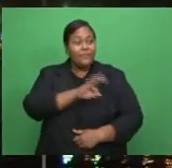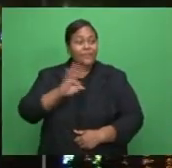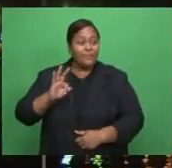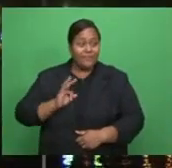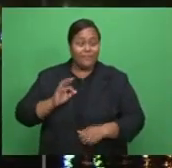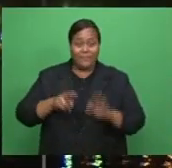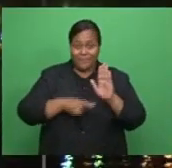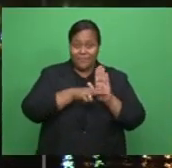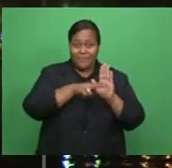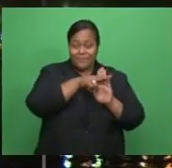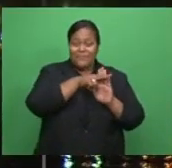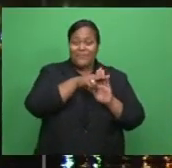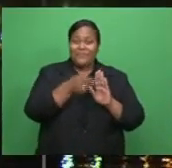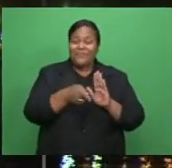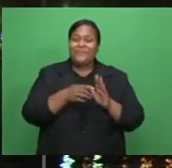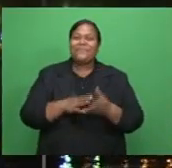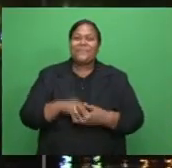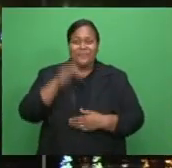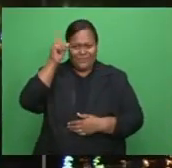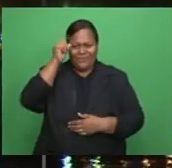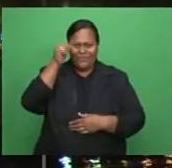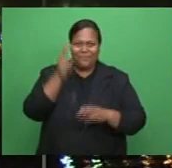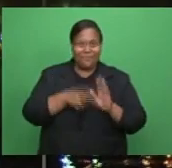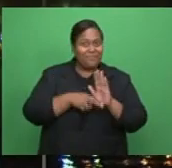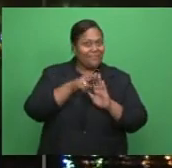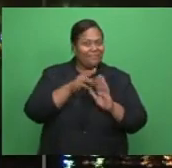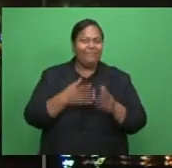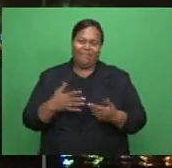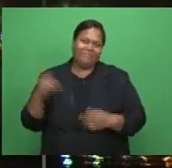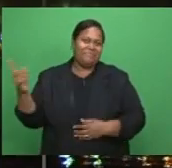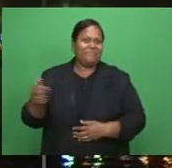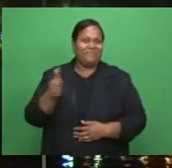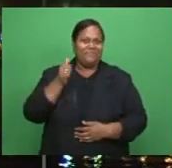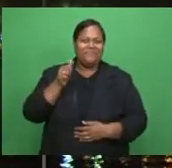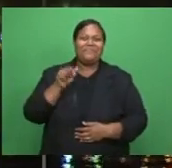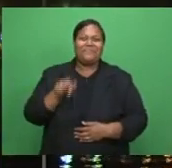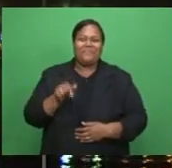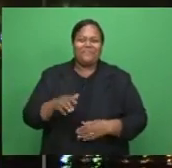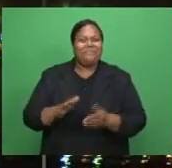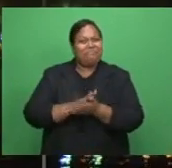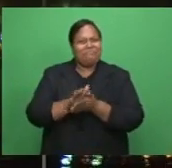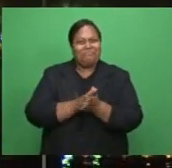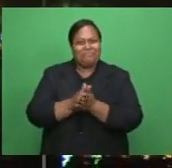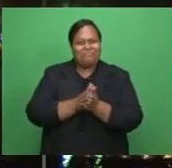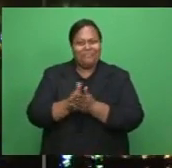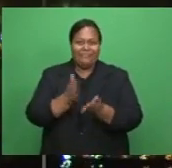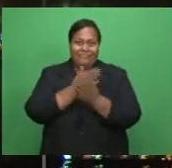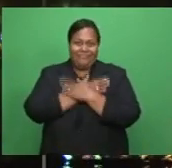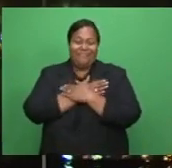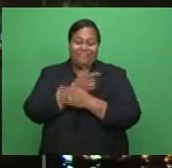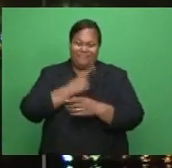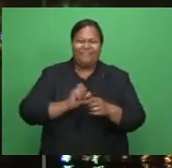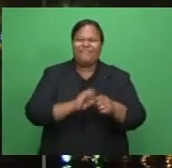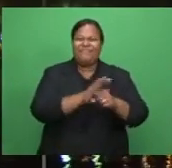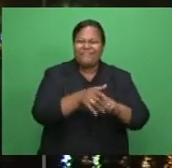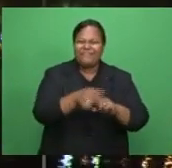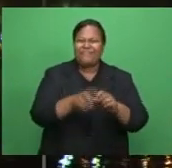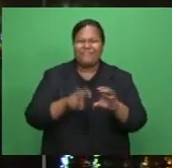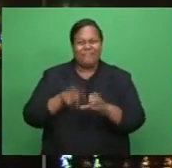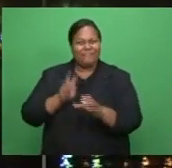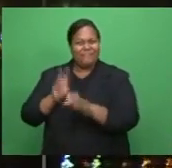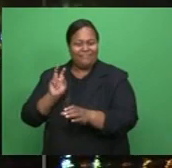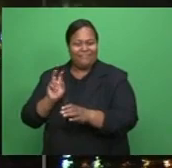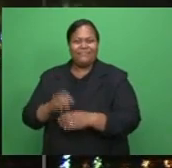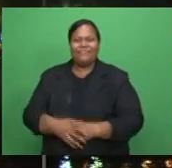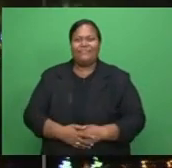Shangri-La's Fijian resort say they are blessed to be back doing what they love amidst a pandemic that has crippled the tourism industry. The resort had been